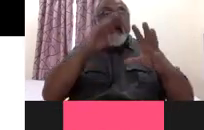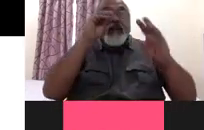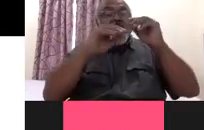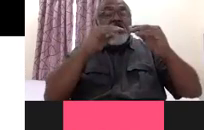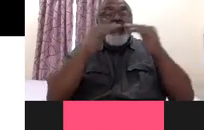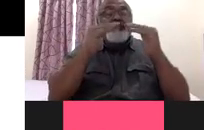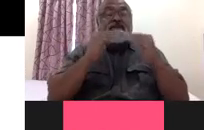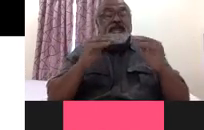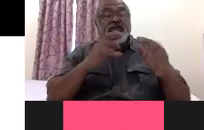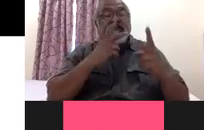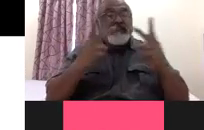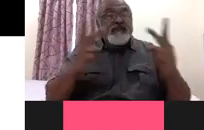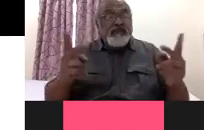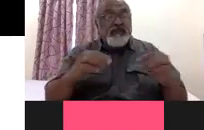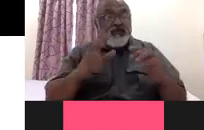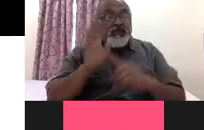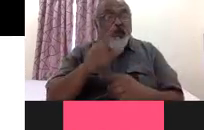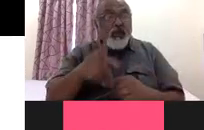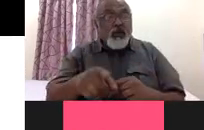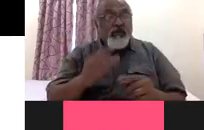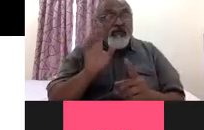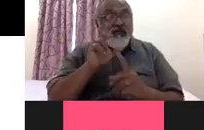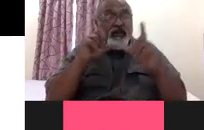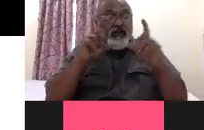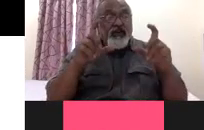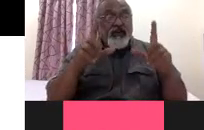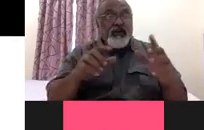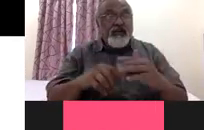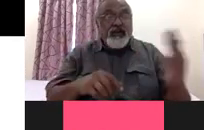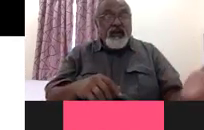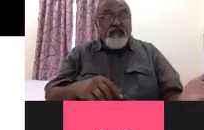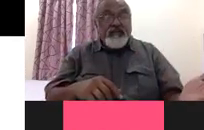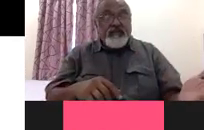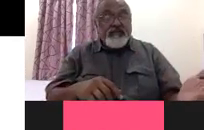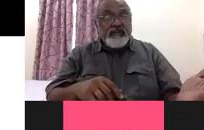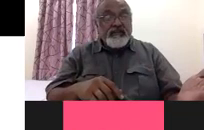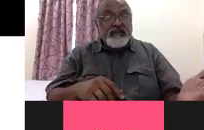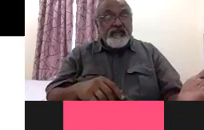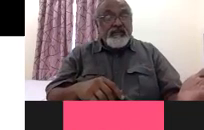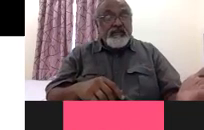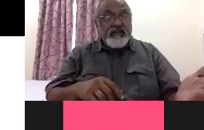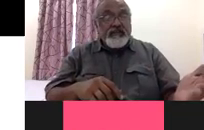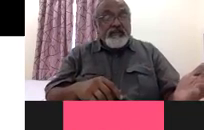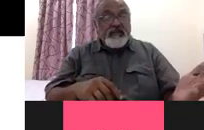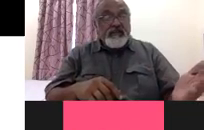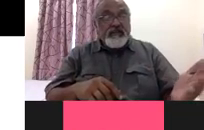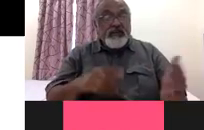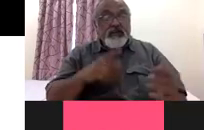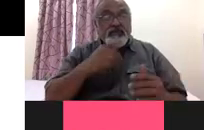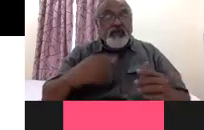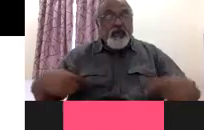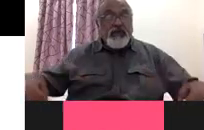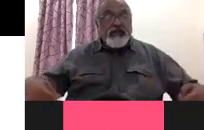explain. I'm showing you these pictures in the picture on the left, right side is of an individual who's a wheelchair